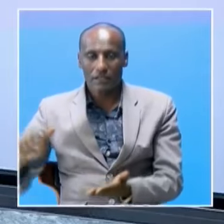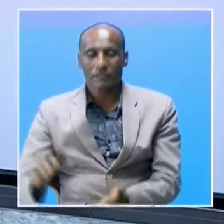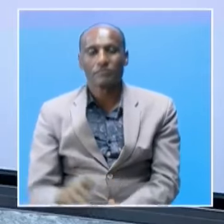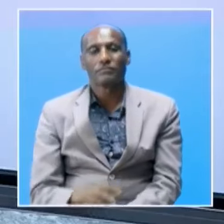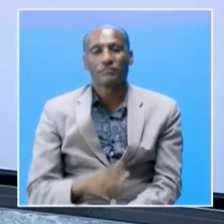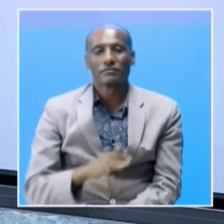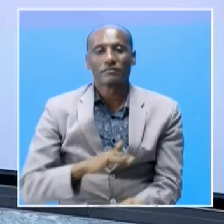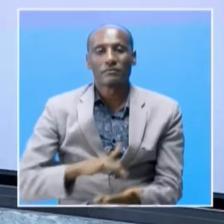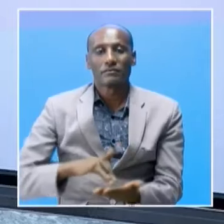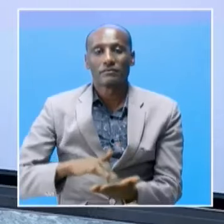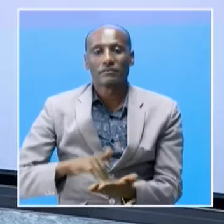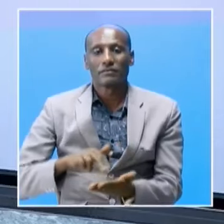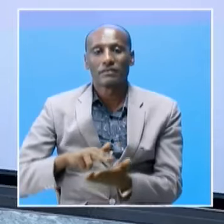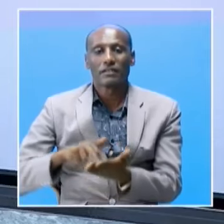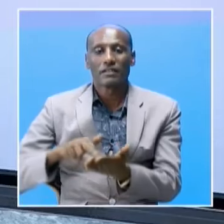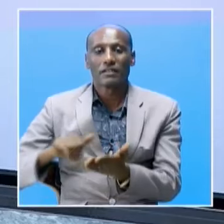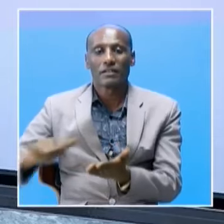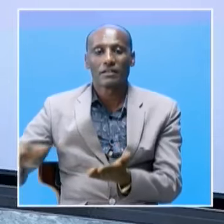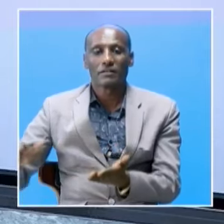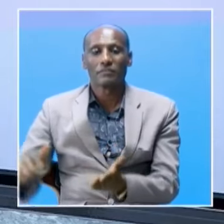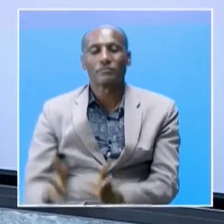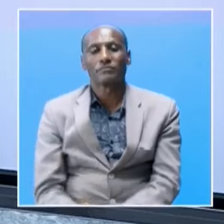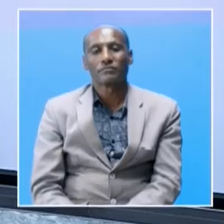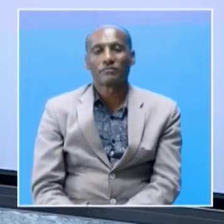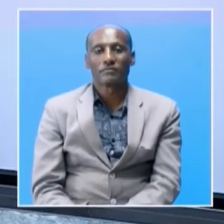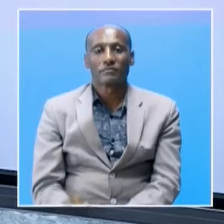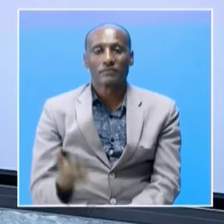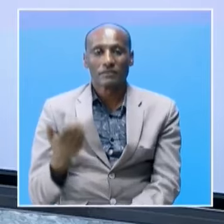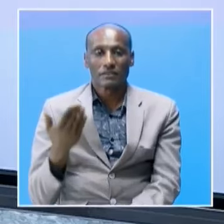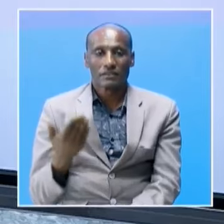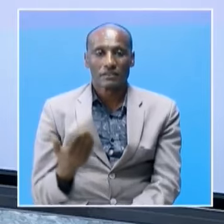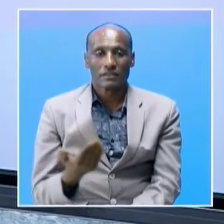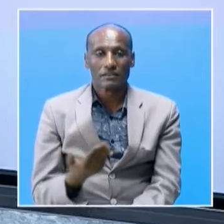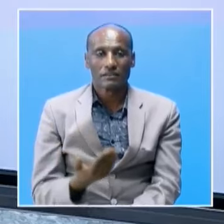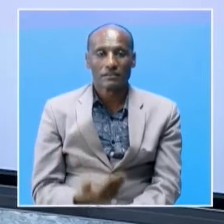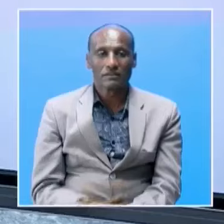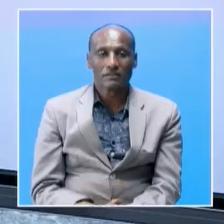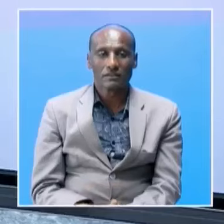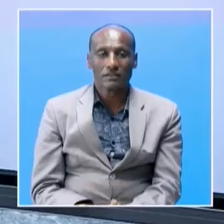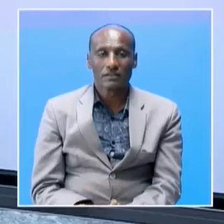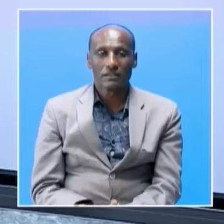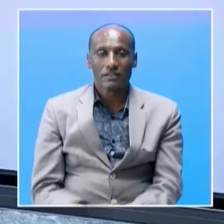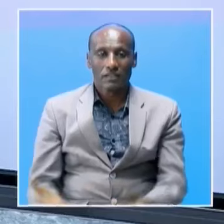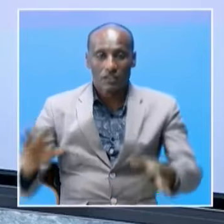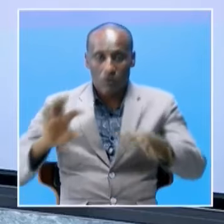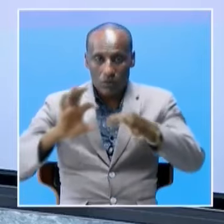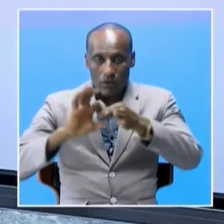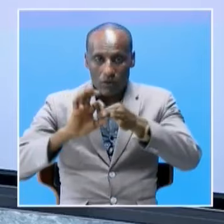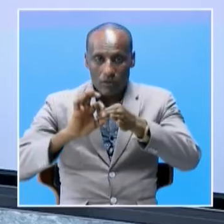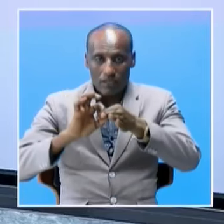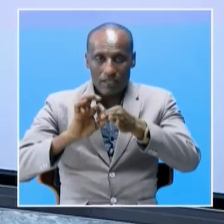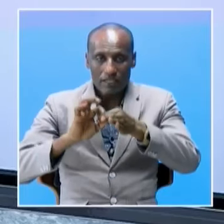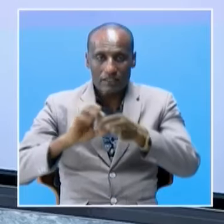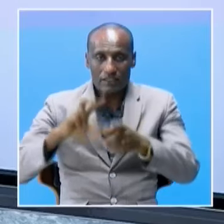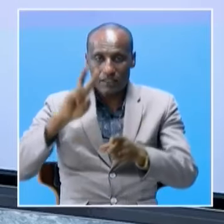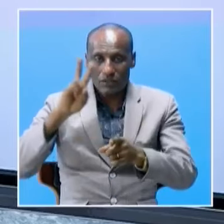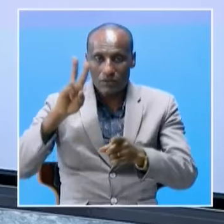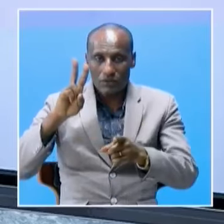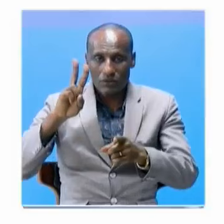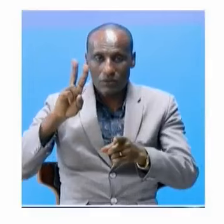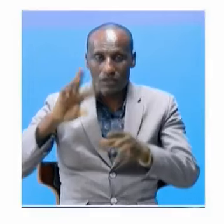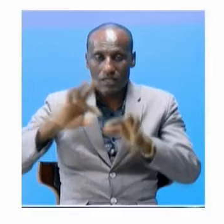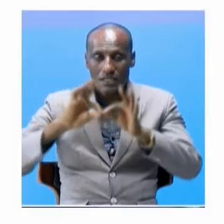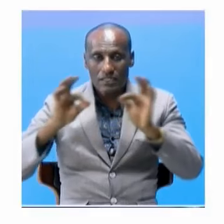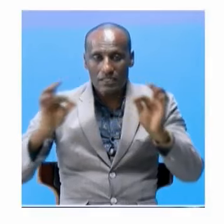simple past. I was reading, past continuous. And then we connected these two sentences by